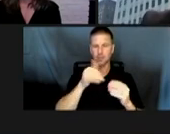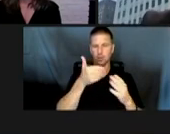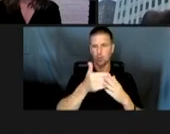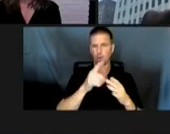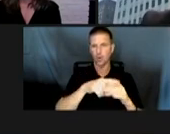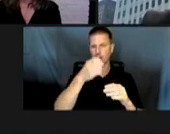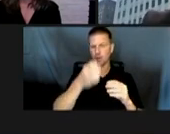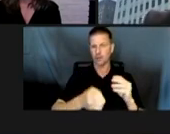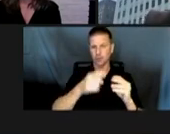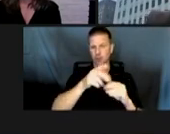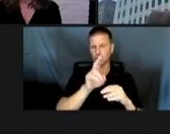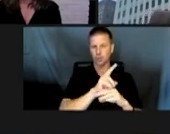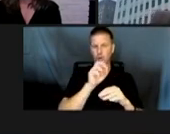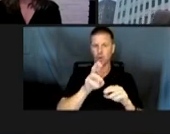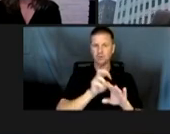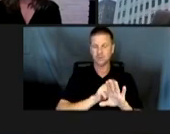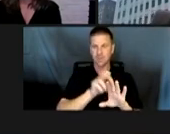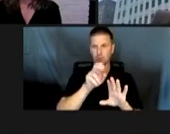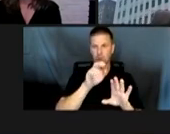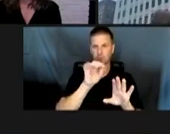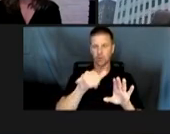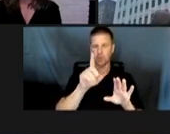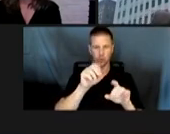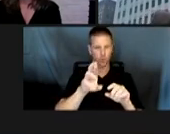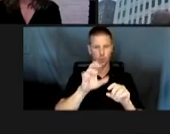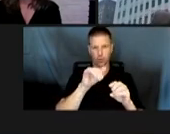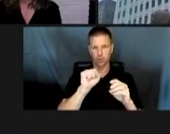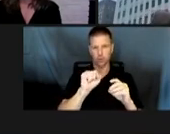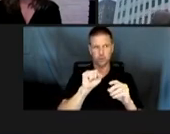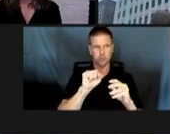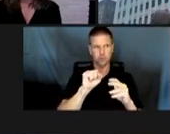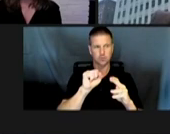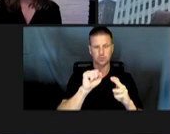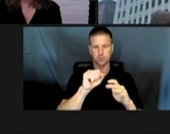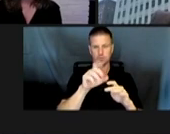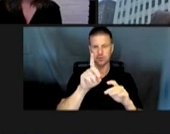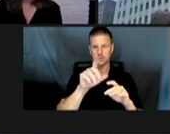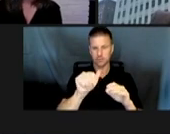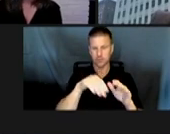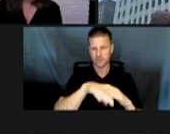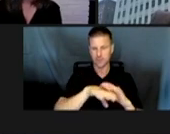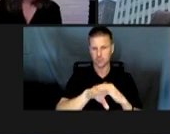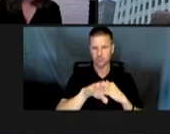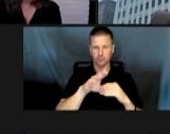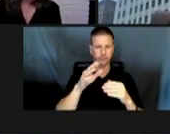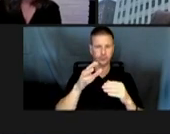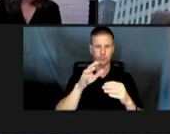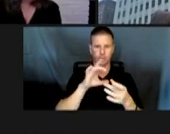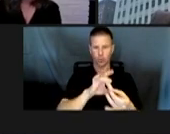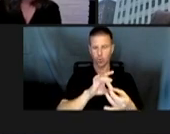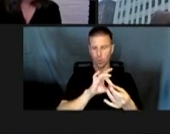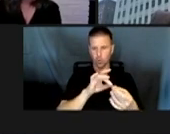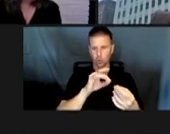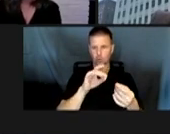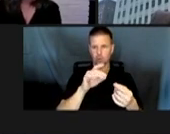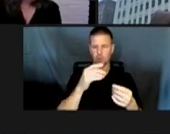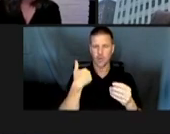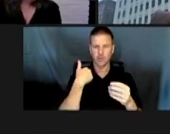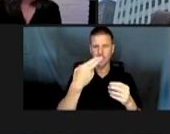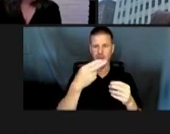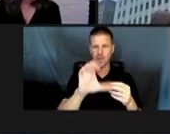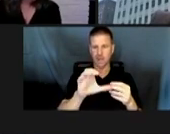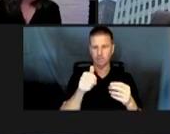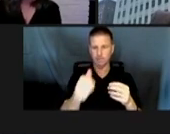they use or the stairs, that the door is disability accessible regarding, it has a handicap